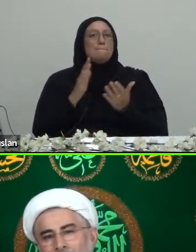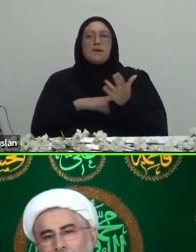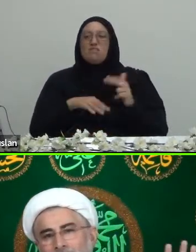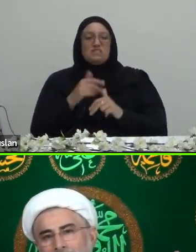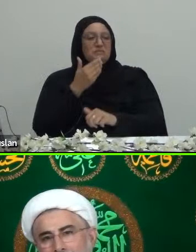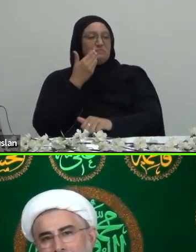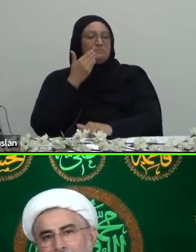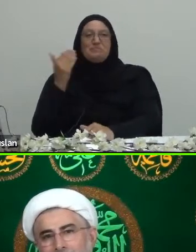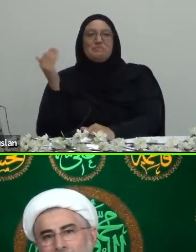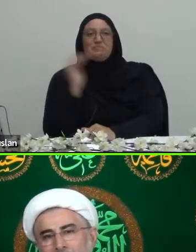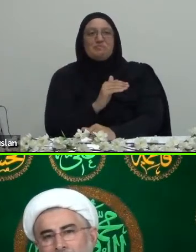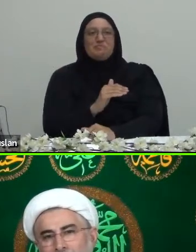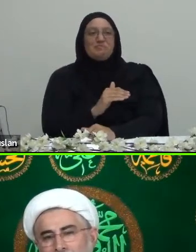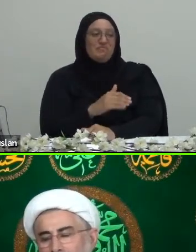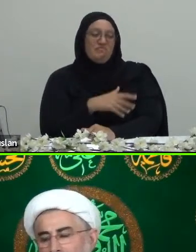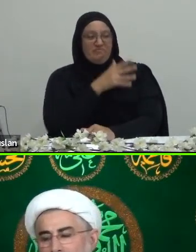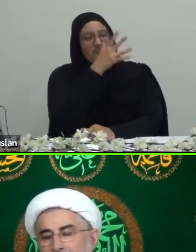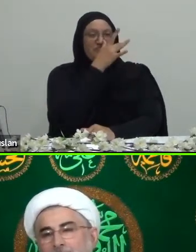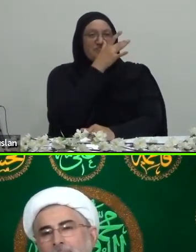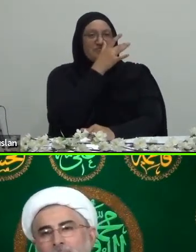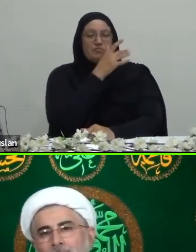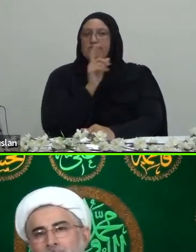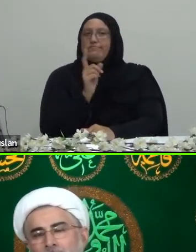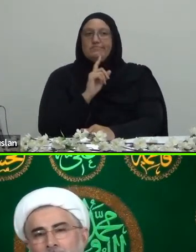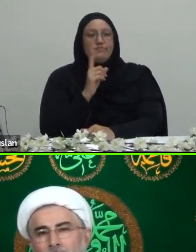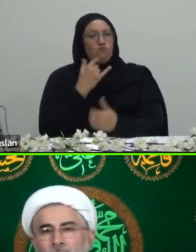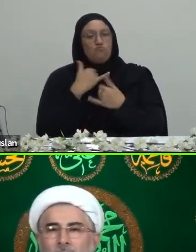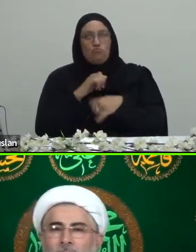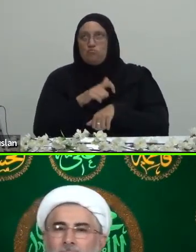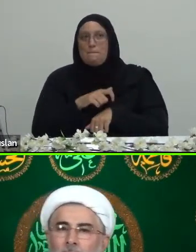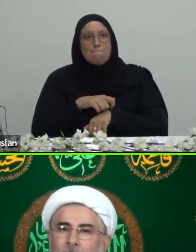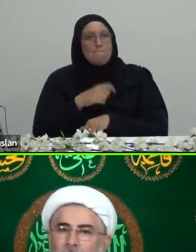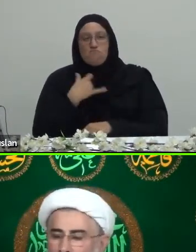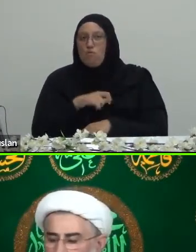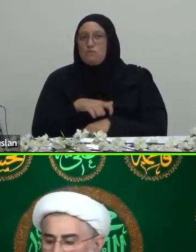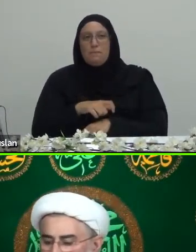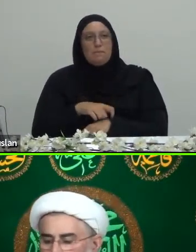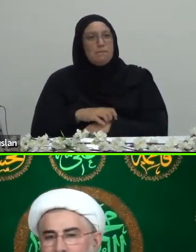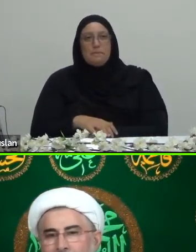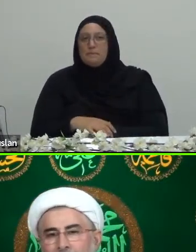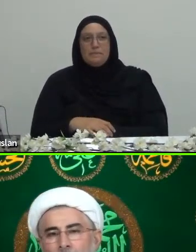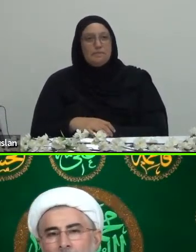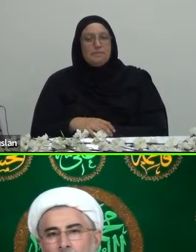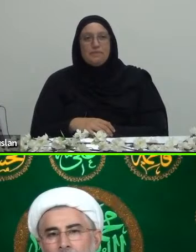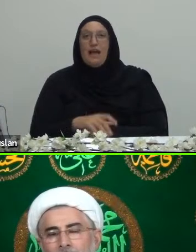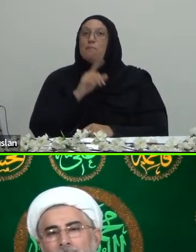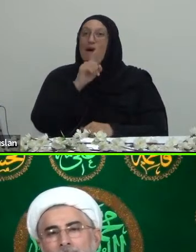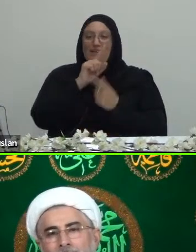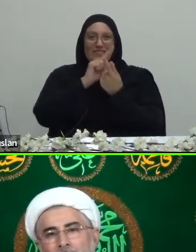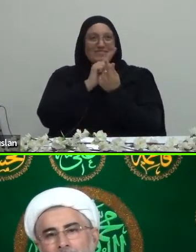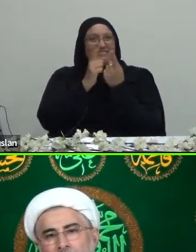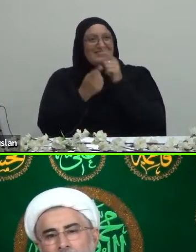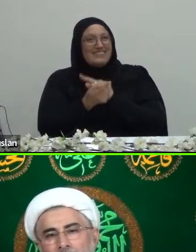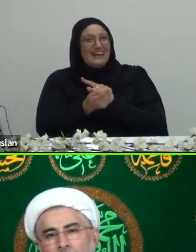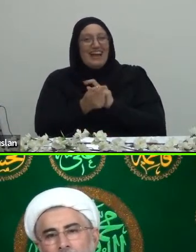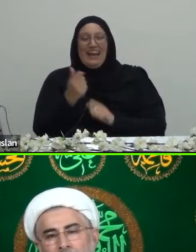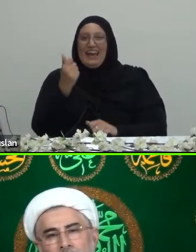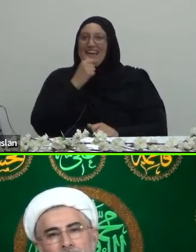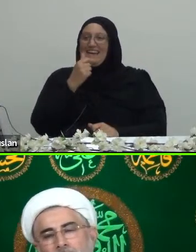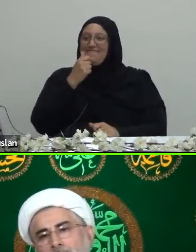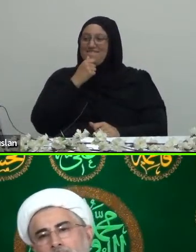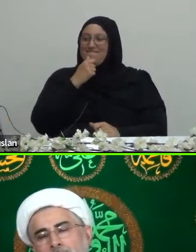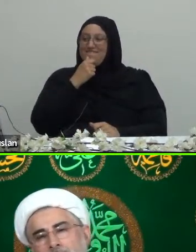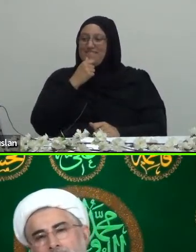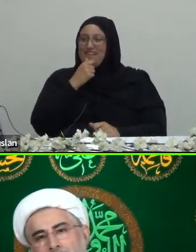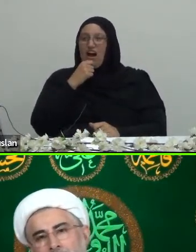not the time for it, and it's not the right thing. Another scenario is the other way around. I have written my will and I've decided